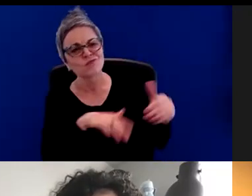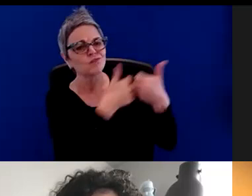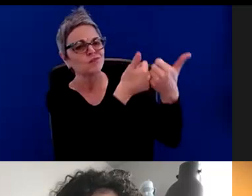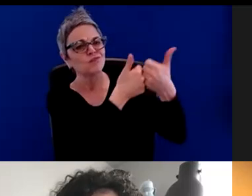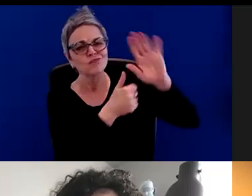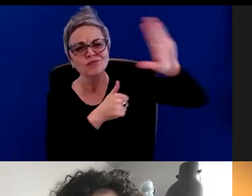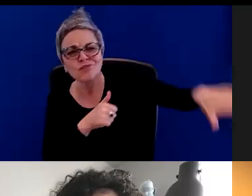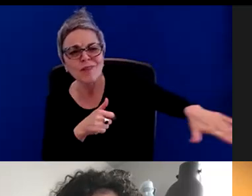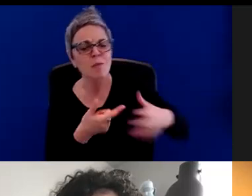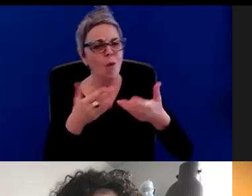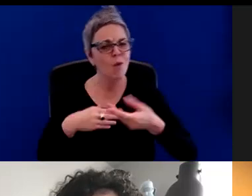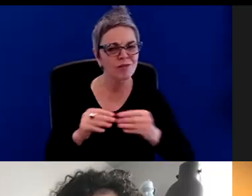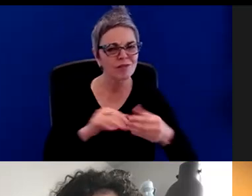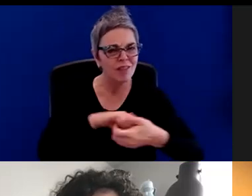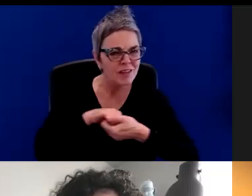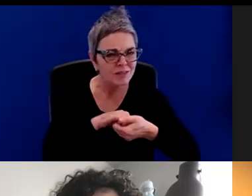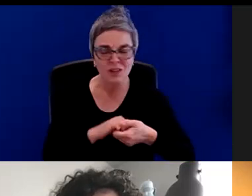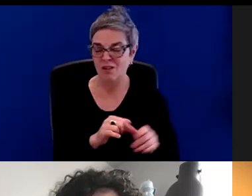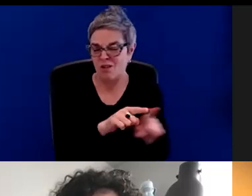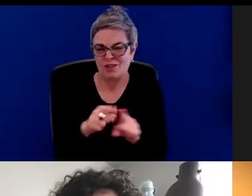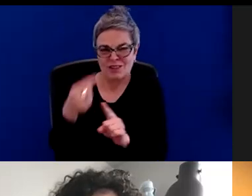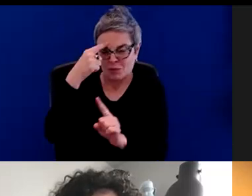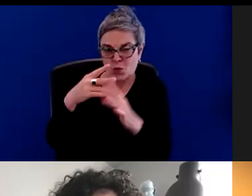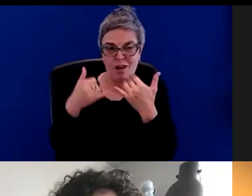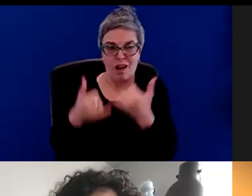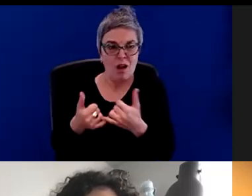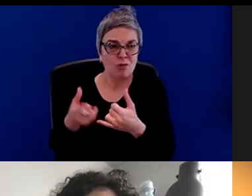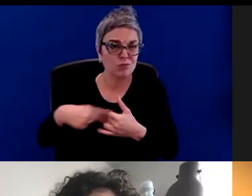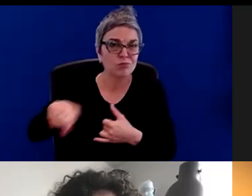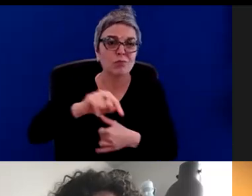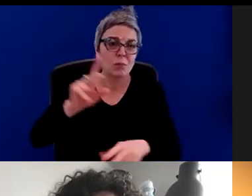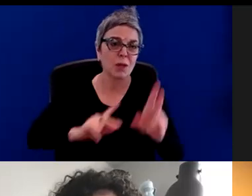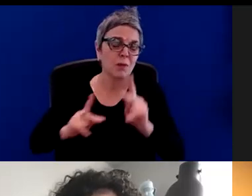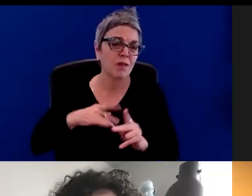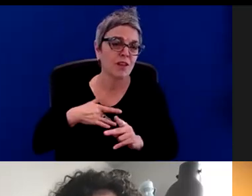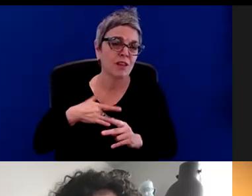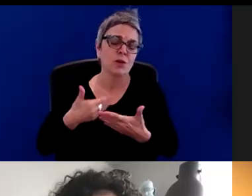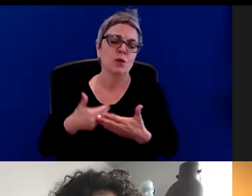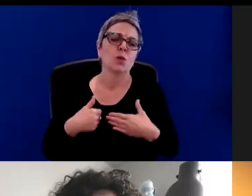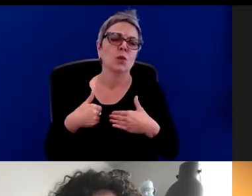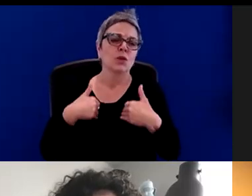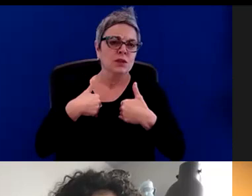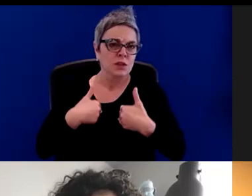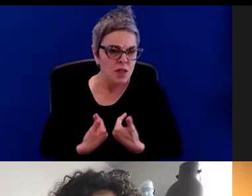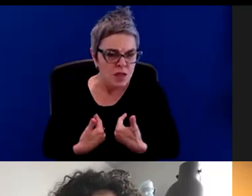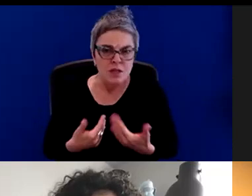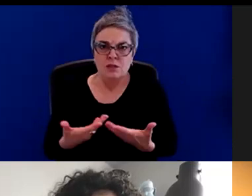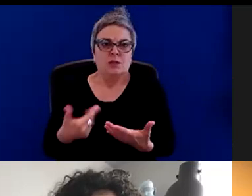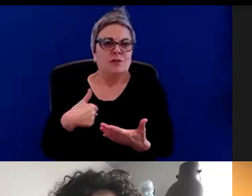kind of collective exhaustion and widespread injustice, one way that we can push back at that